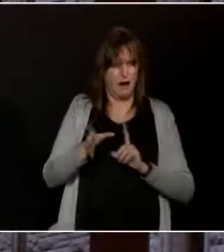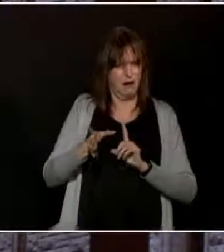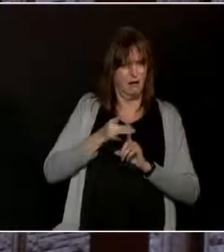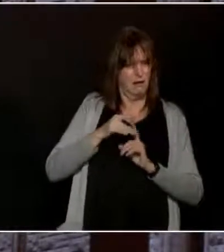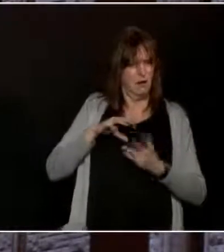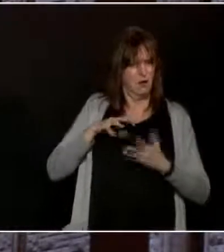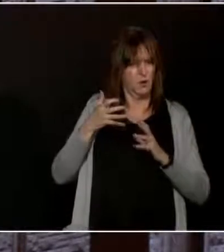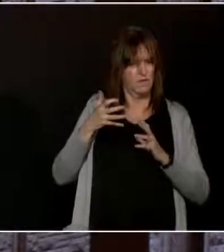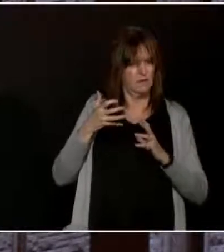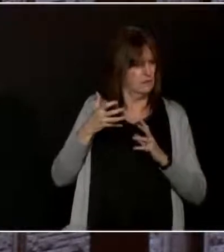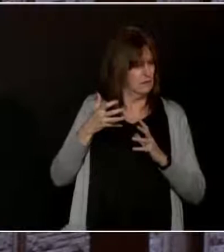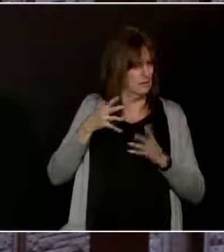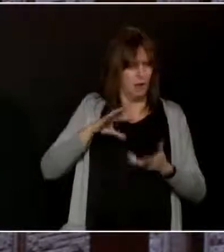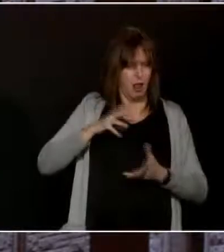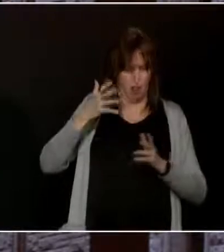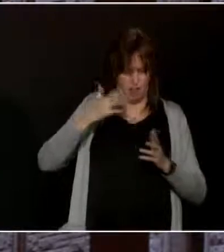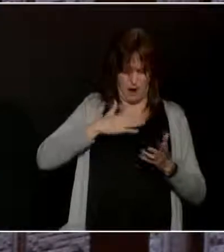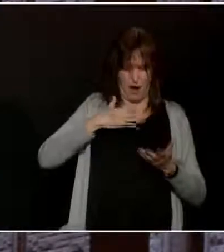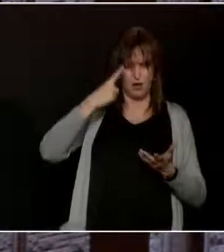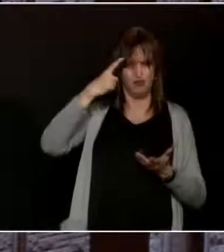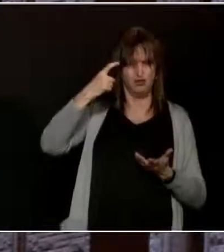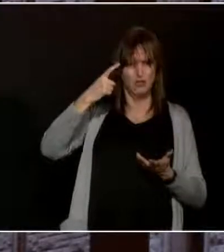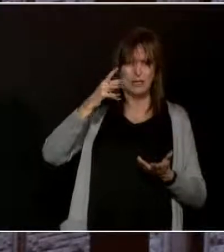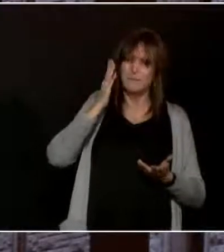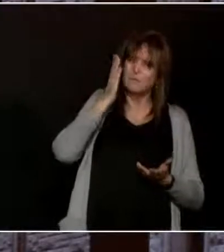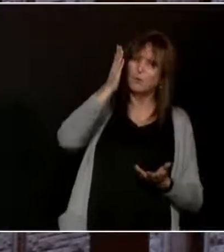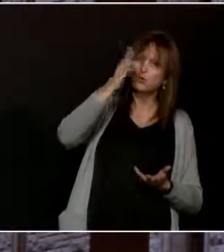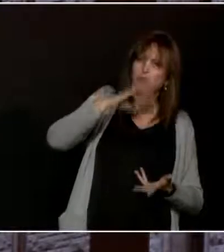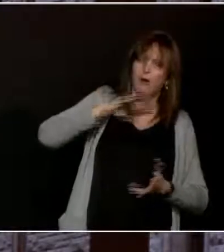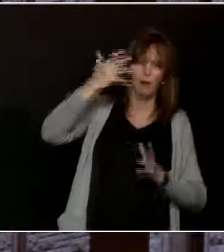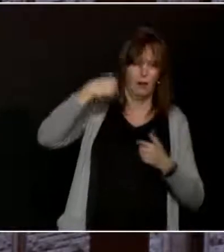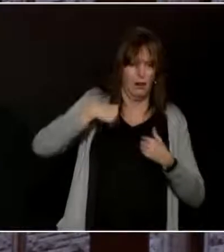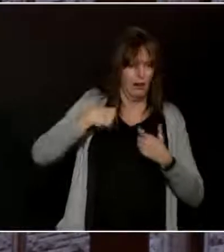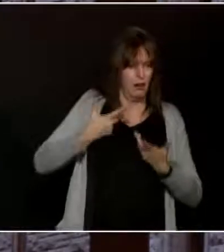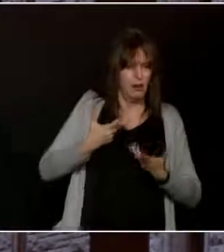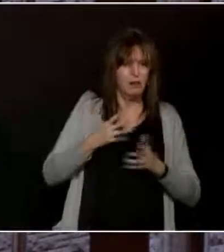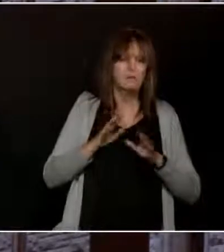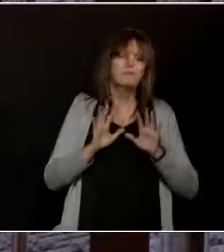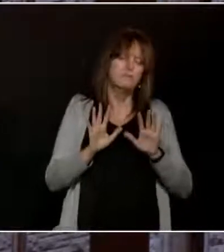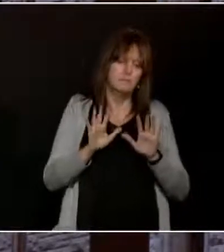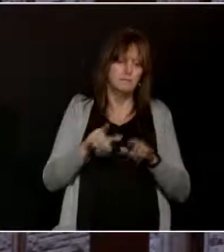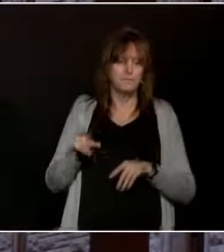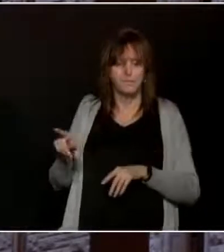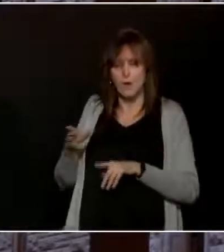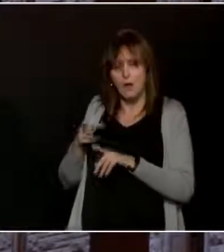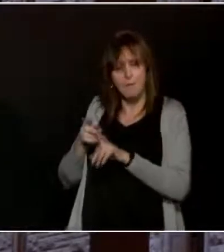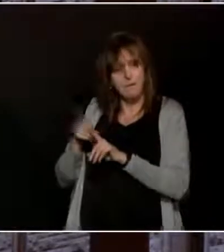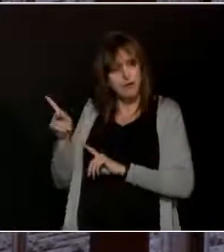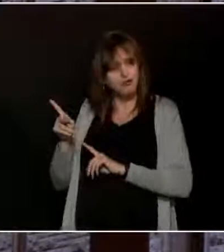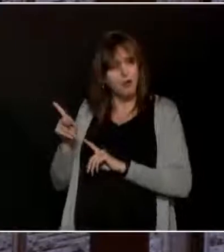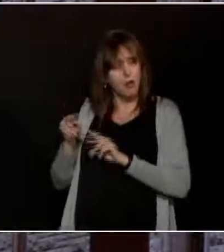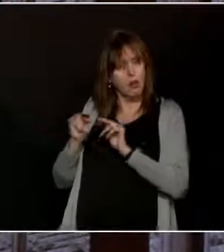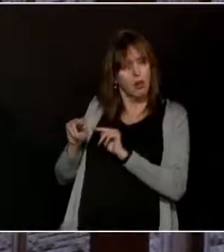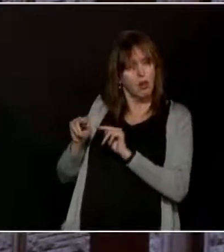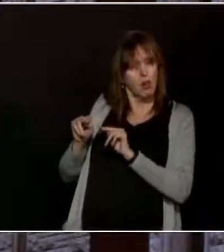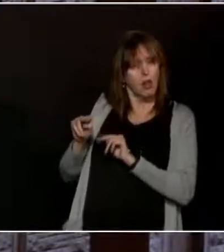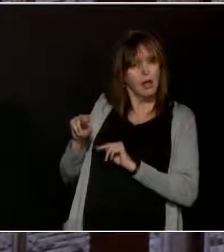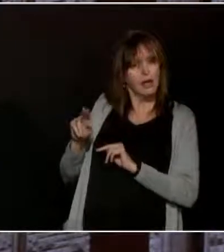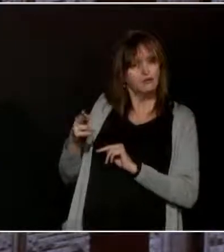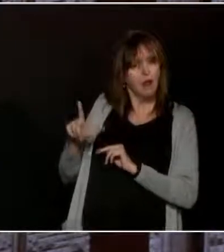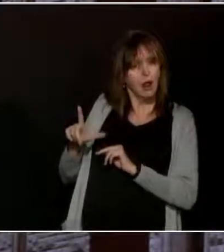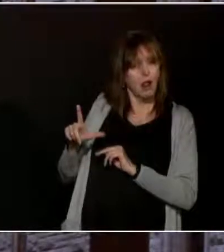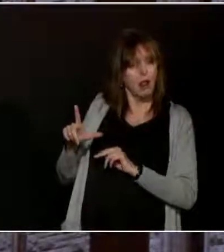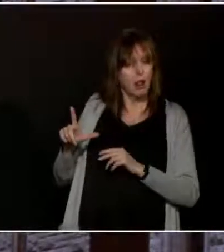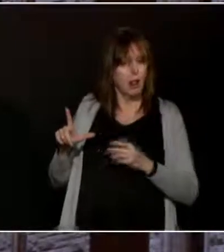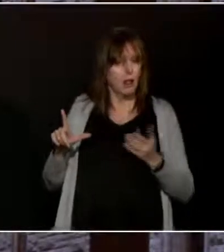up and running as soon as we can, and working with examples from our professionals who also see these as future players